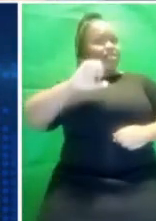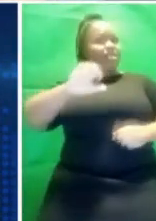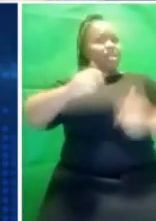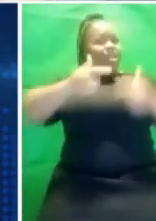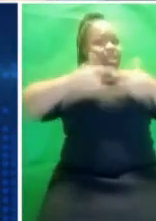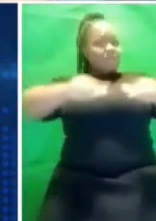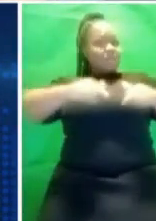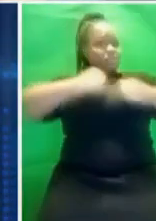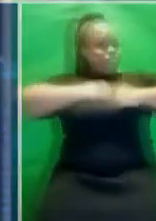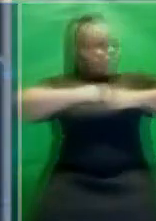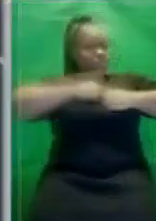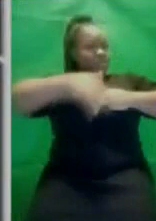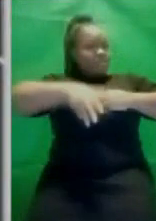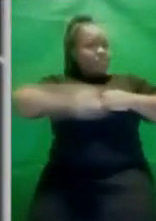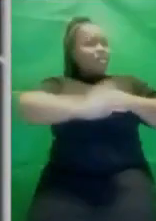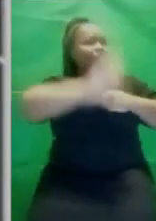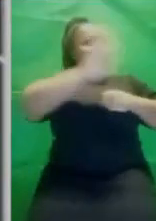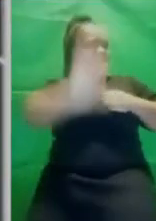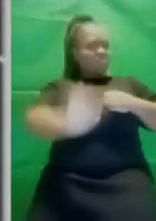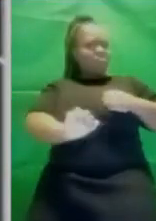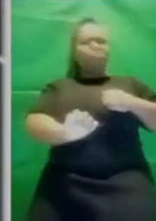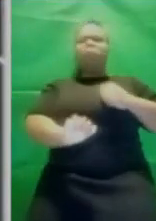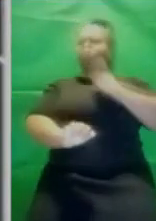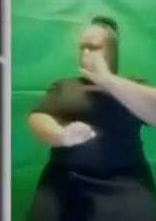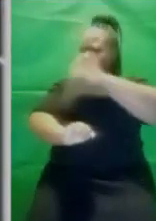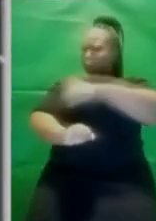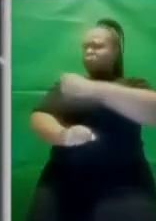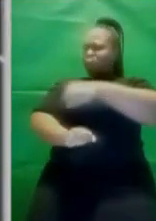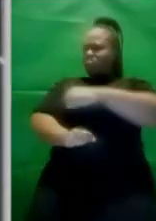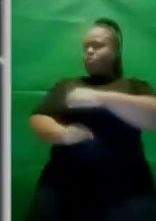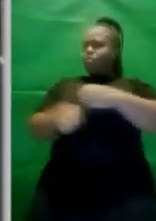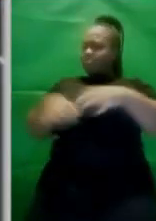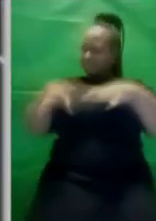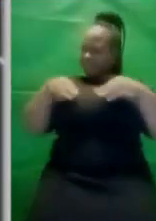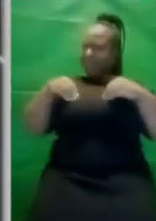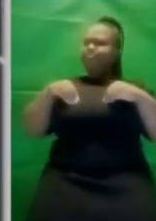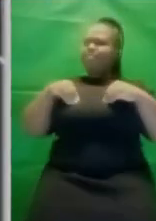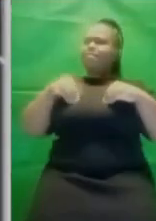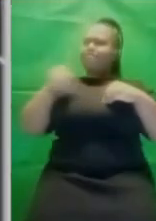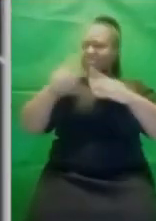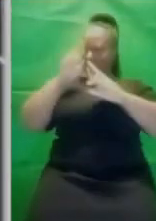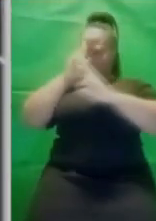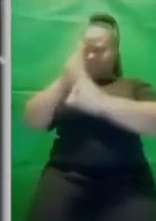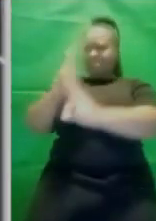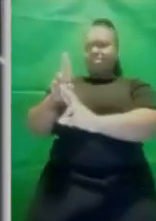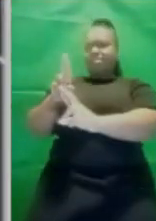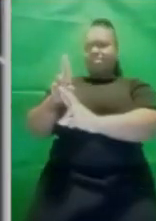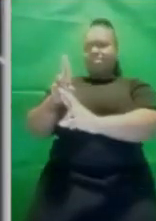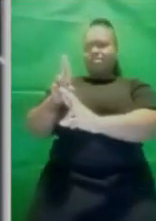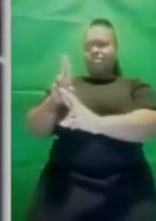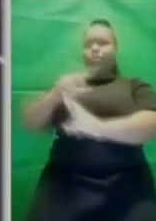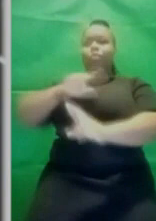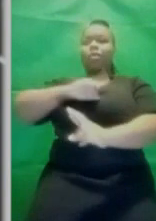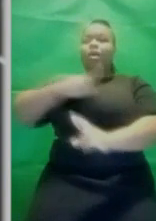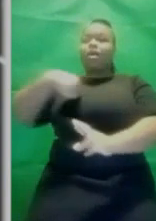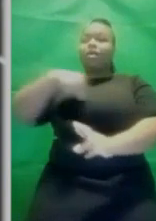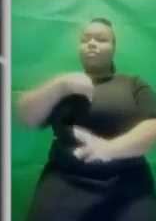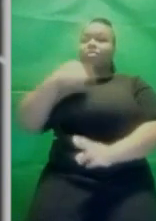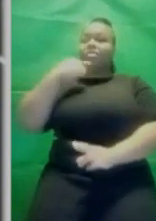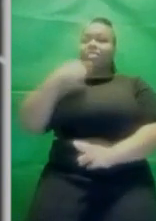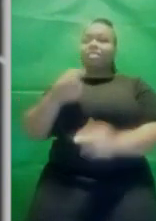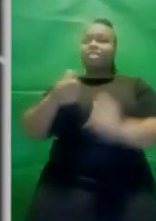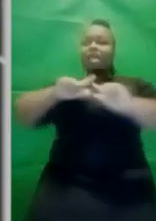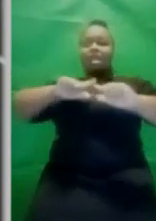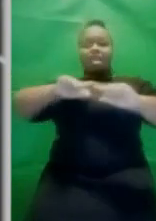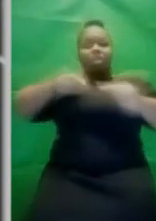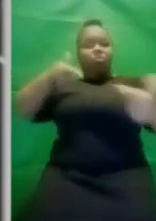Absolutely, and it needs to be appreciated and respected. And that's why we say that this protection of the linguistic rights should extend